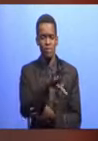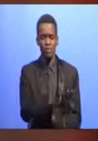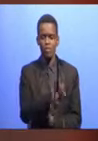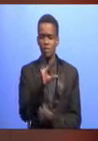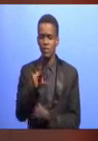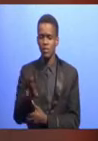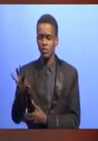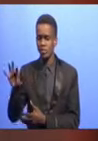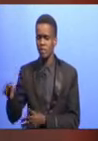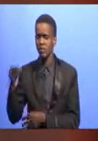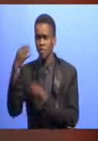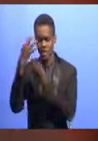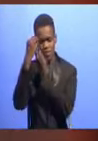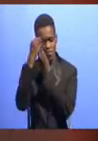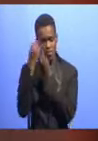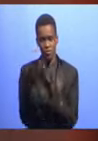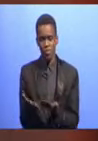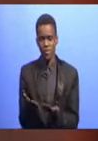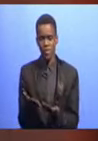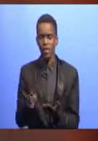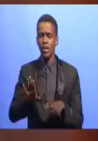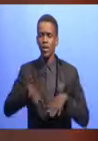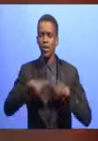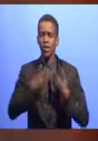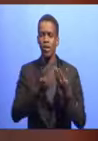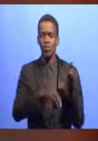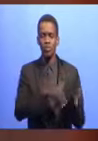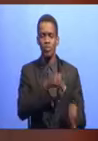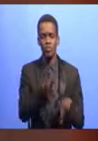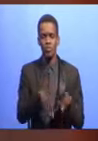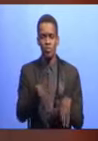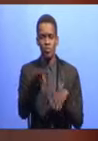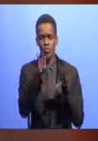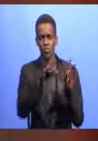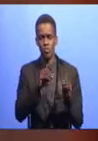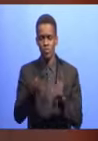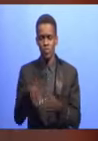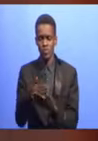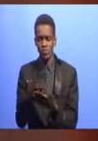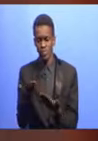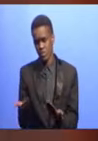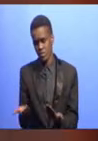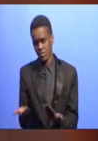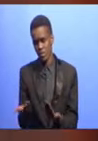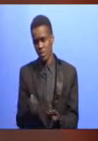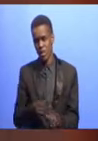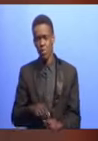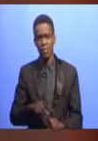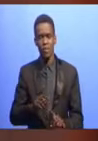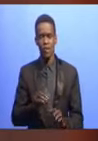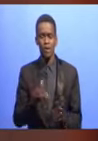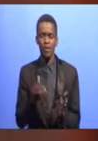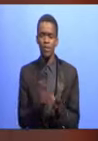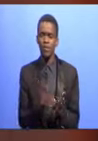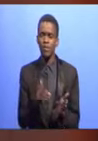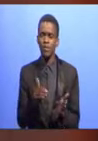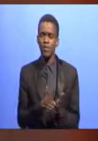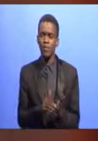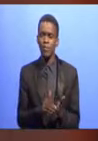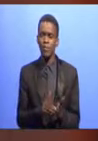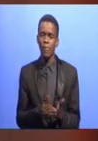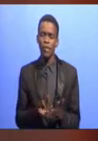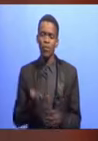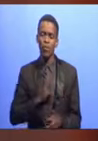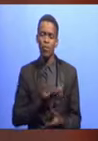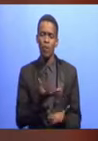ya gore mangwe dira eng kae jaano we are reaching out go ba ileng gore ga se maloko gore le bone batle re itse gore ba ire